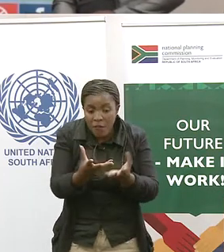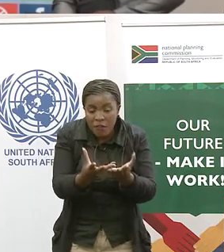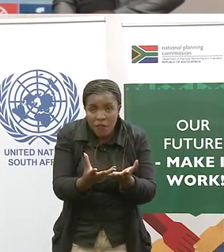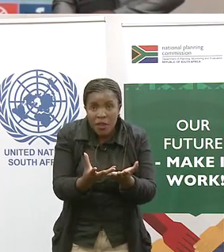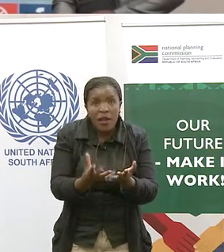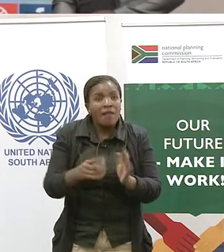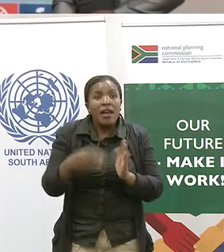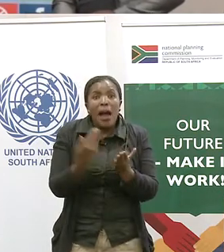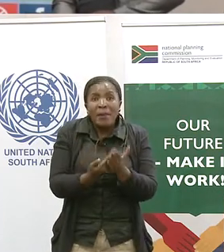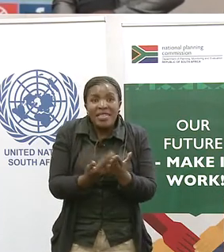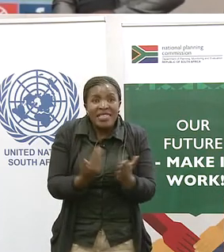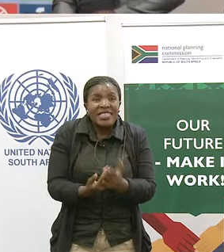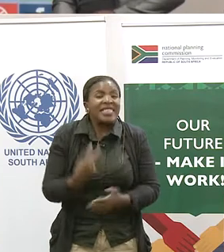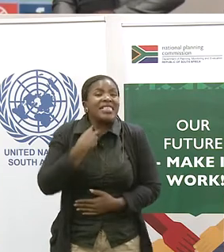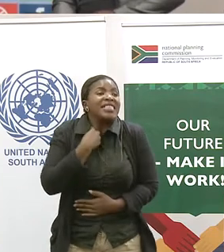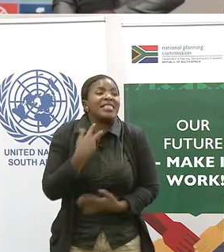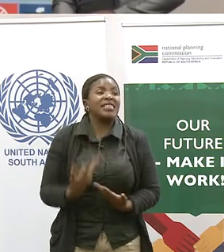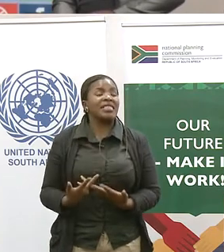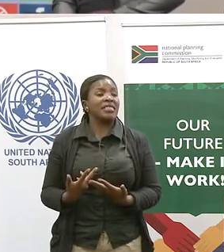given the right resources. And so